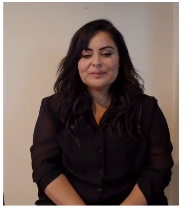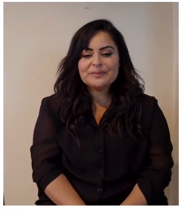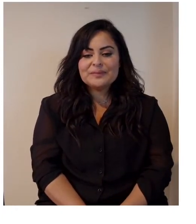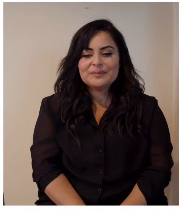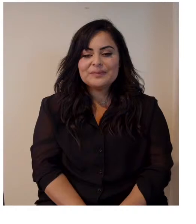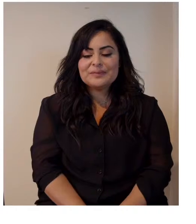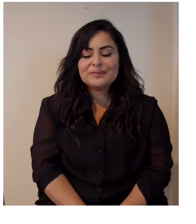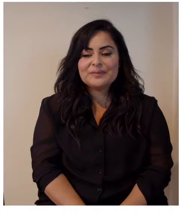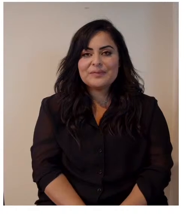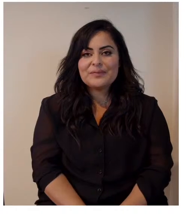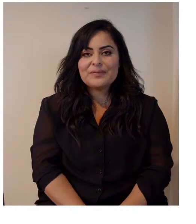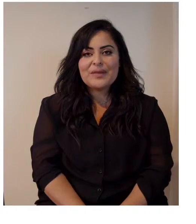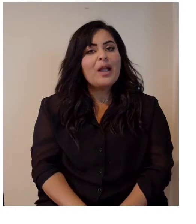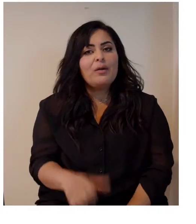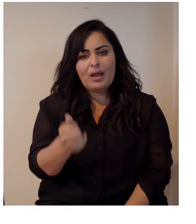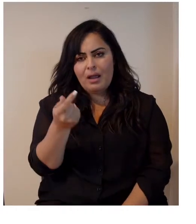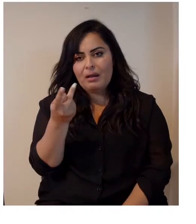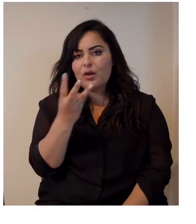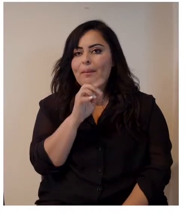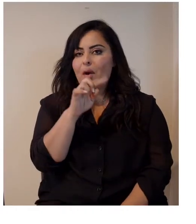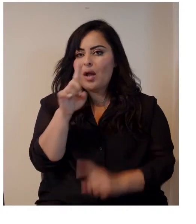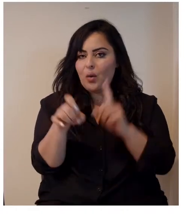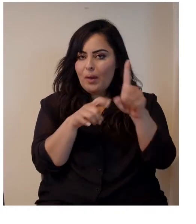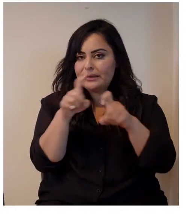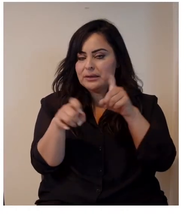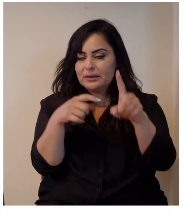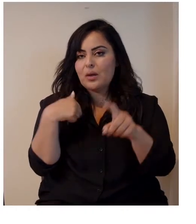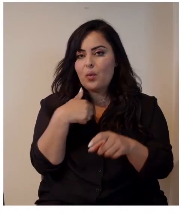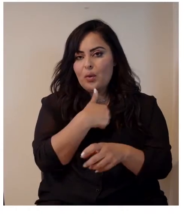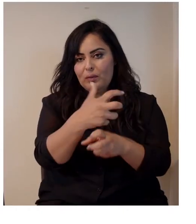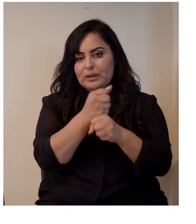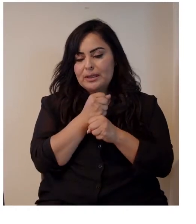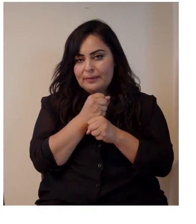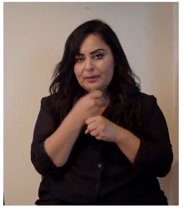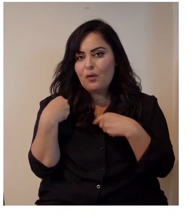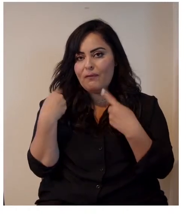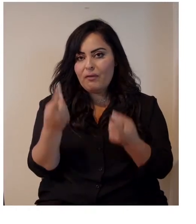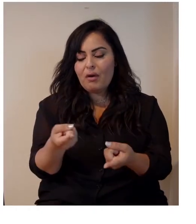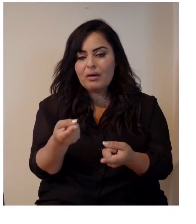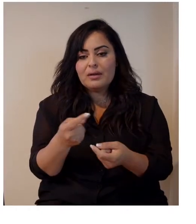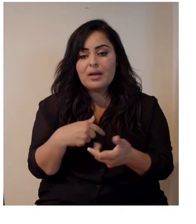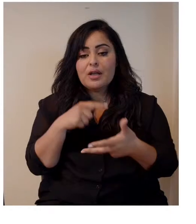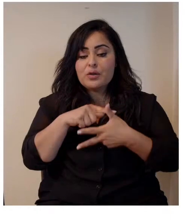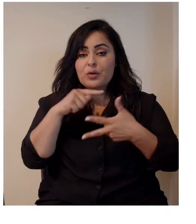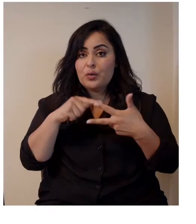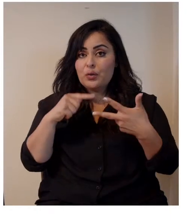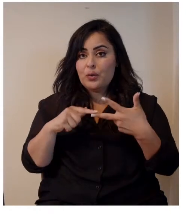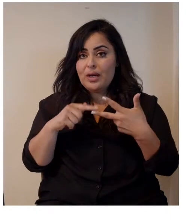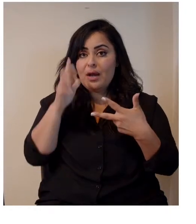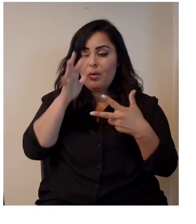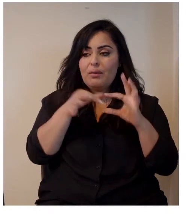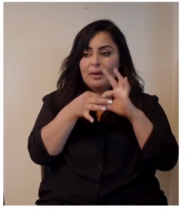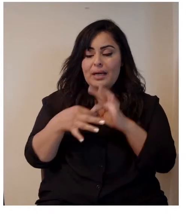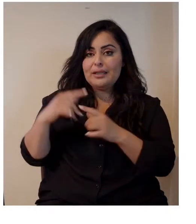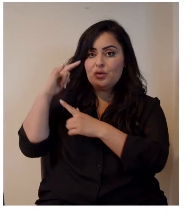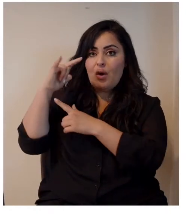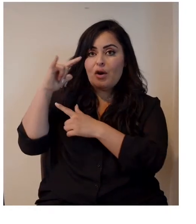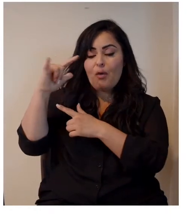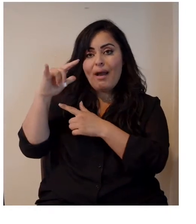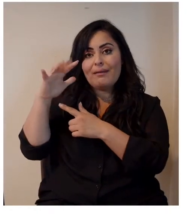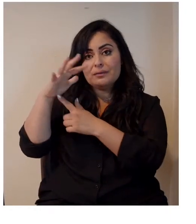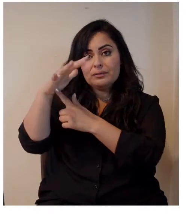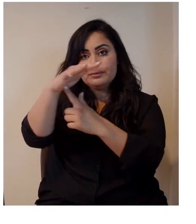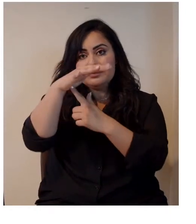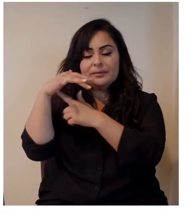Okay, so a couple questions we've got so far. Three of them are going to talk about aircraft, and so I'm going to tackle the